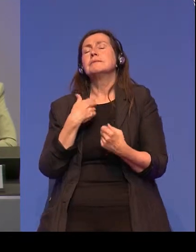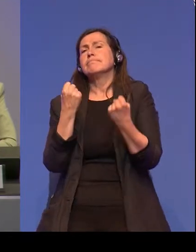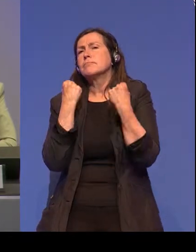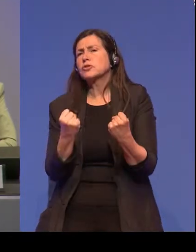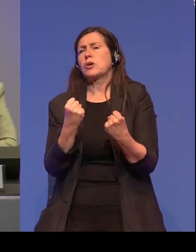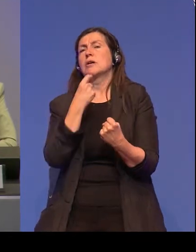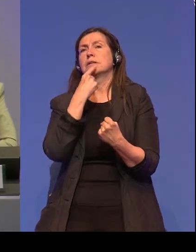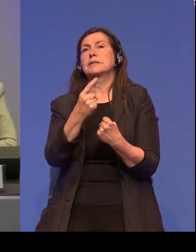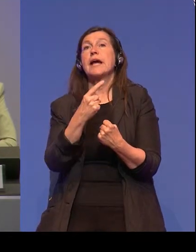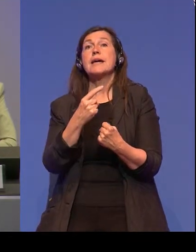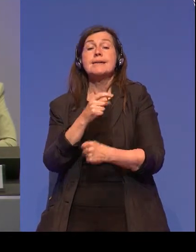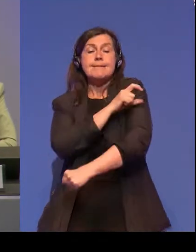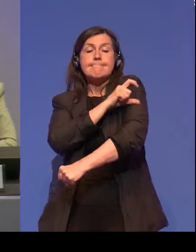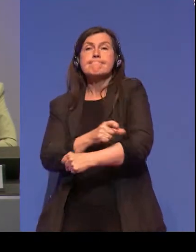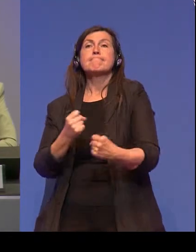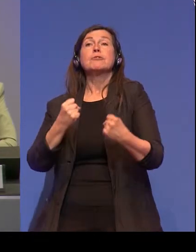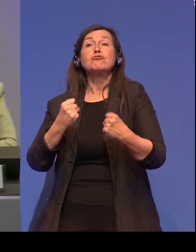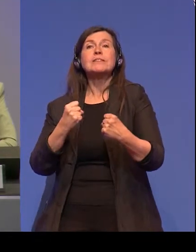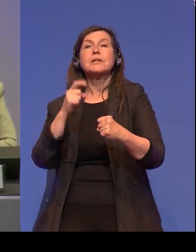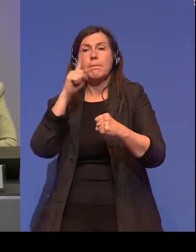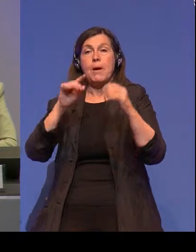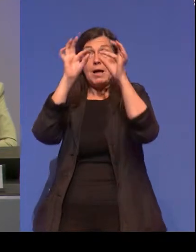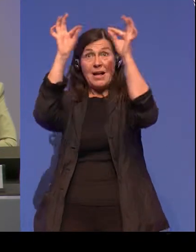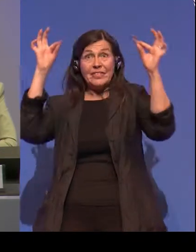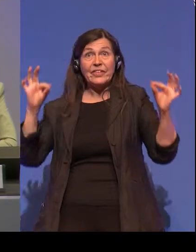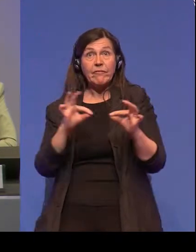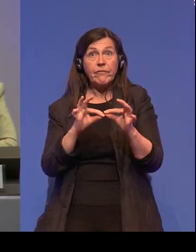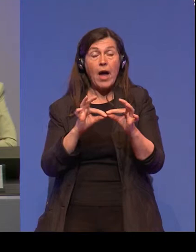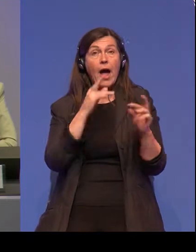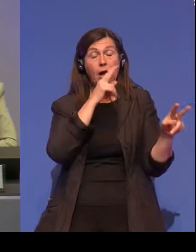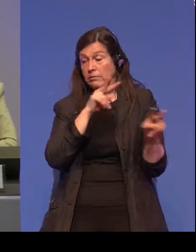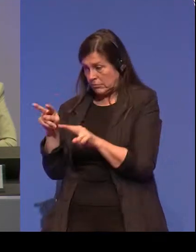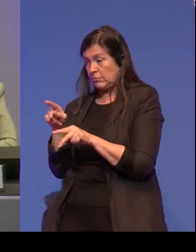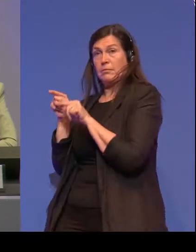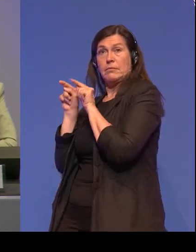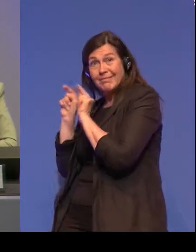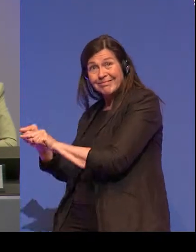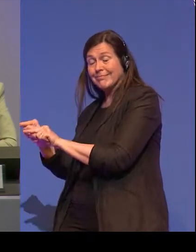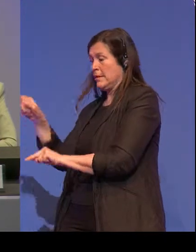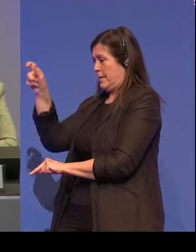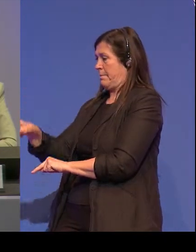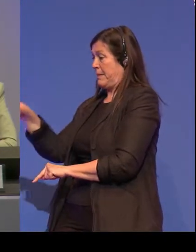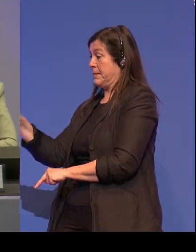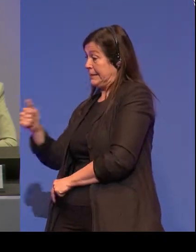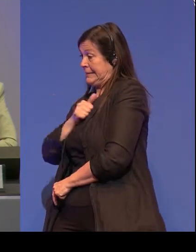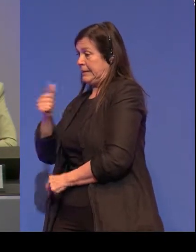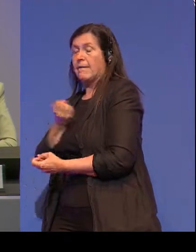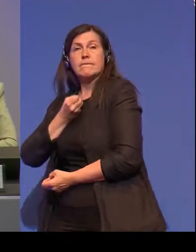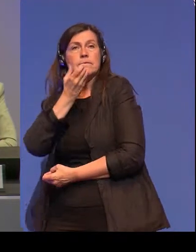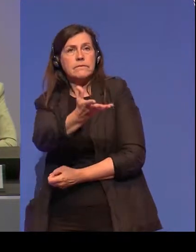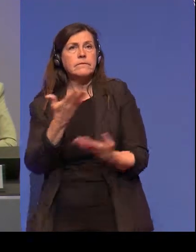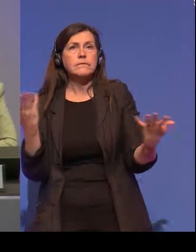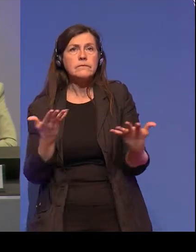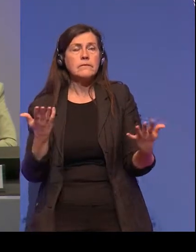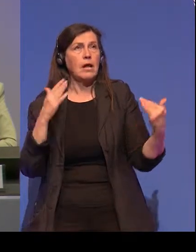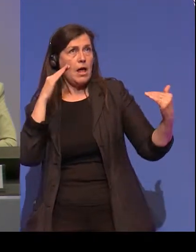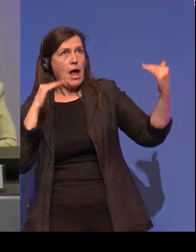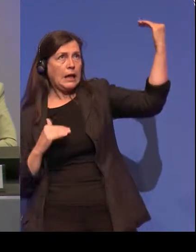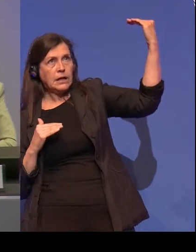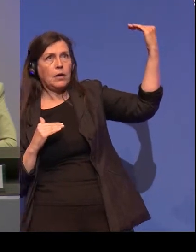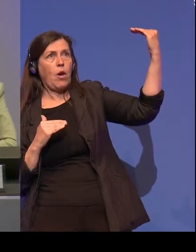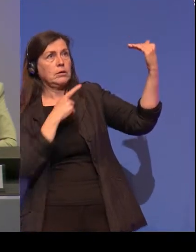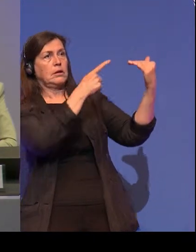that resilience be redefined by underpinning it with the people's priorities, development justice, reducing the inequalities, and to